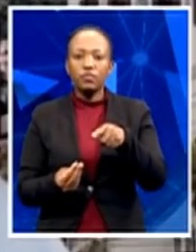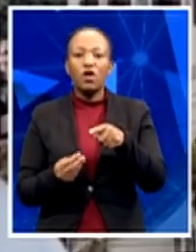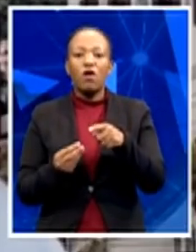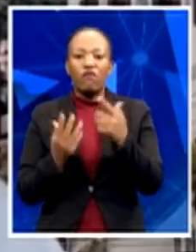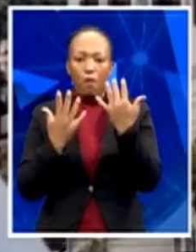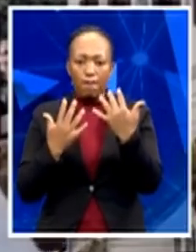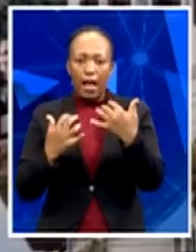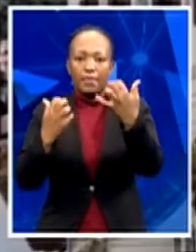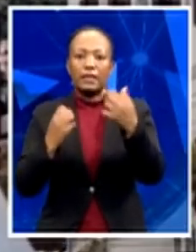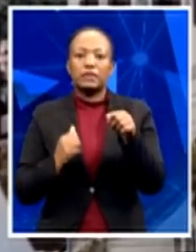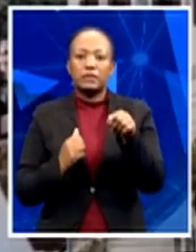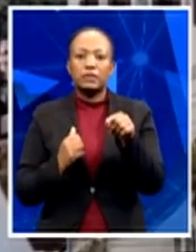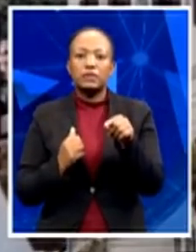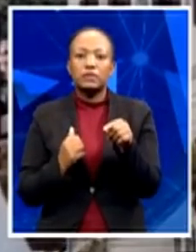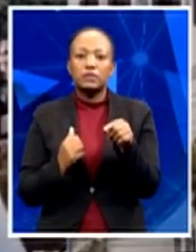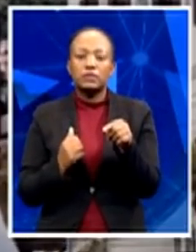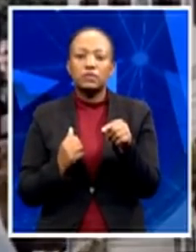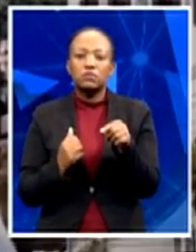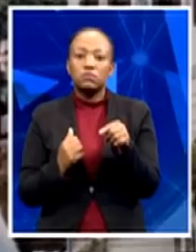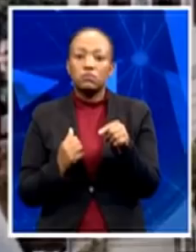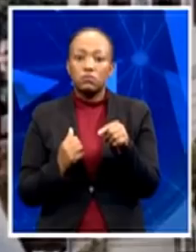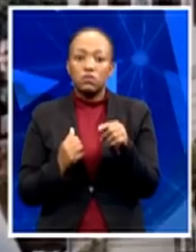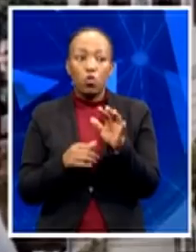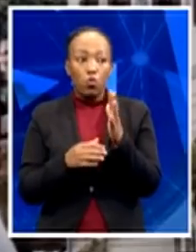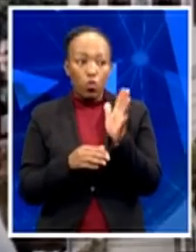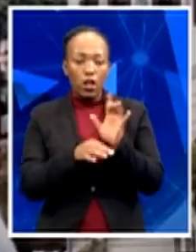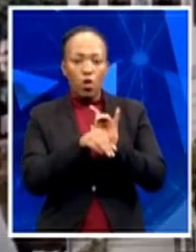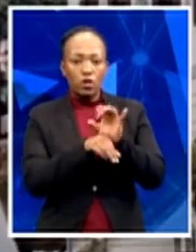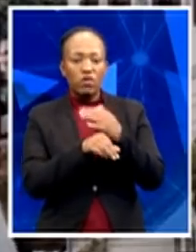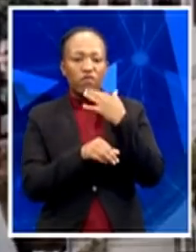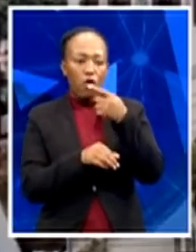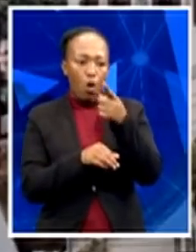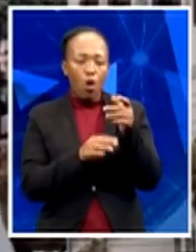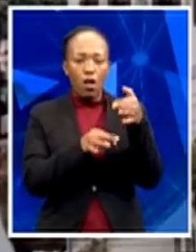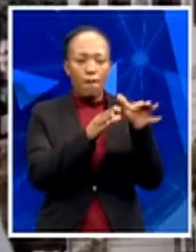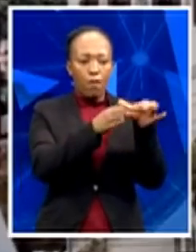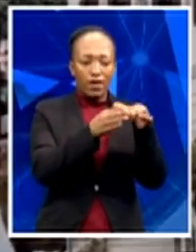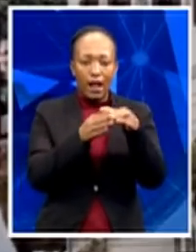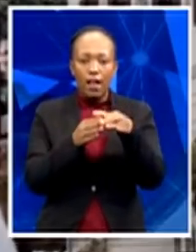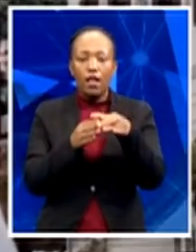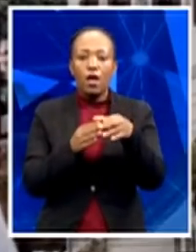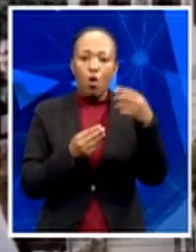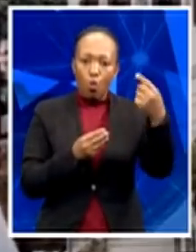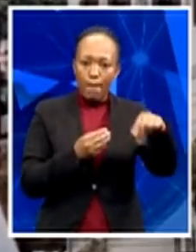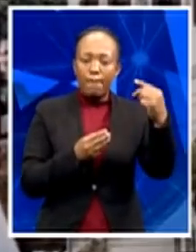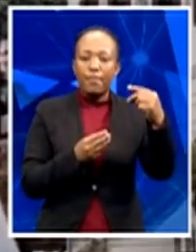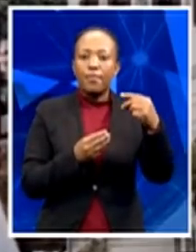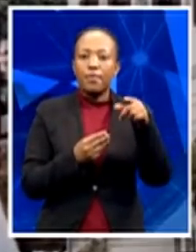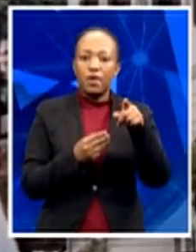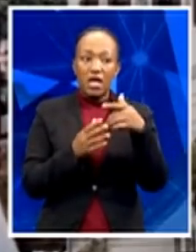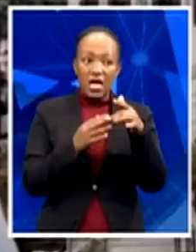who will consult with party whips of all the various parties, and if agreement is reached there on that